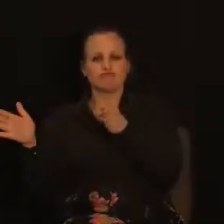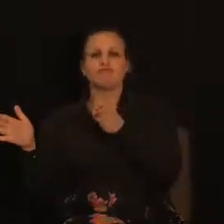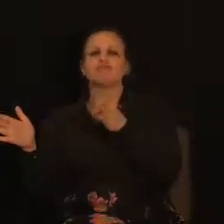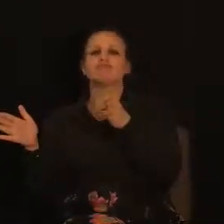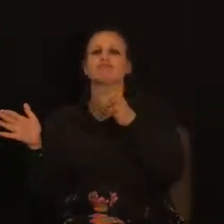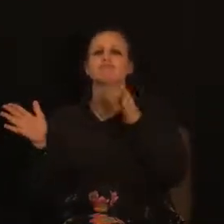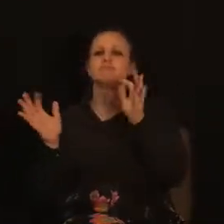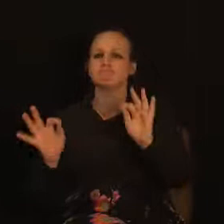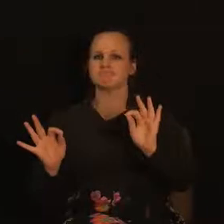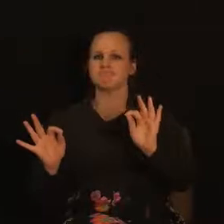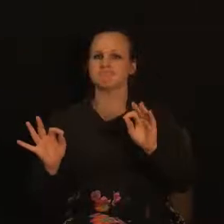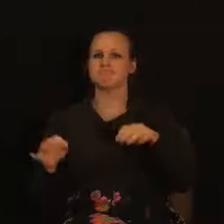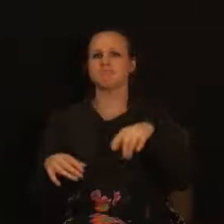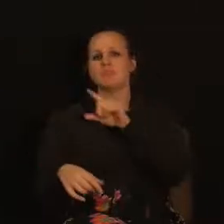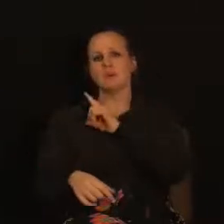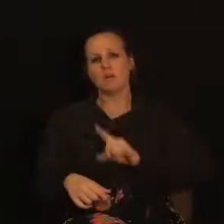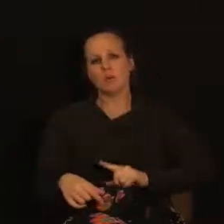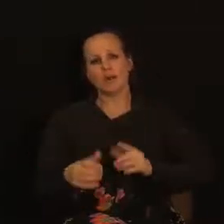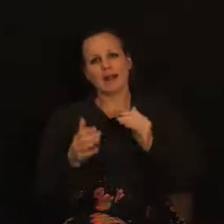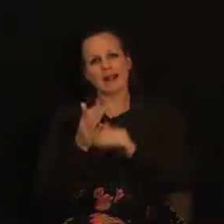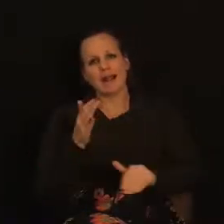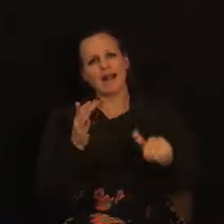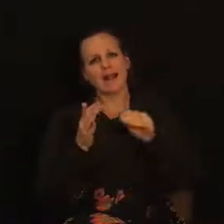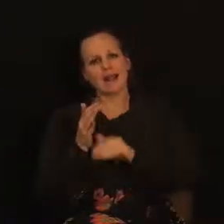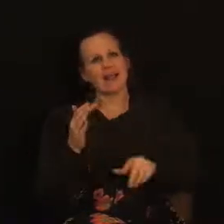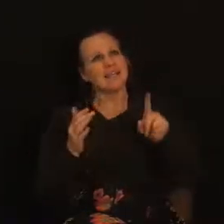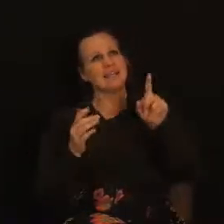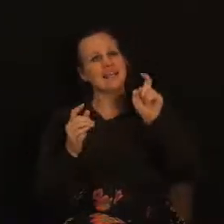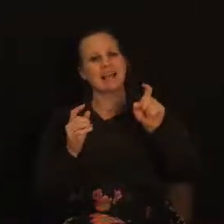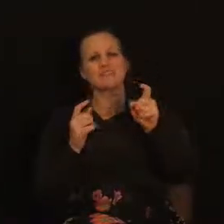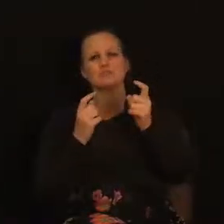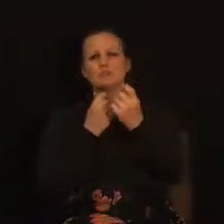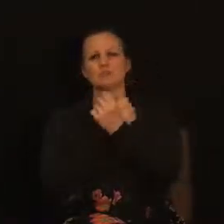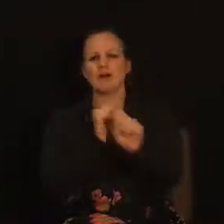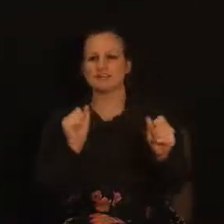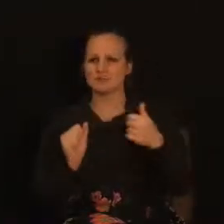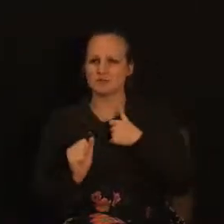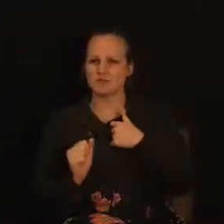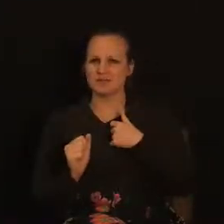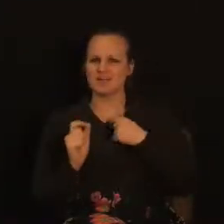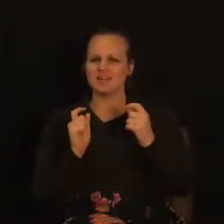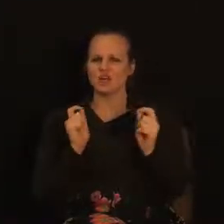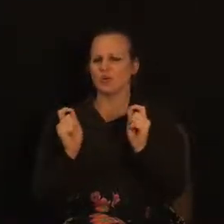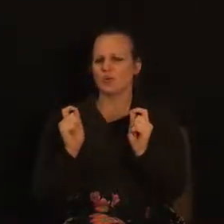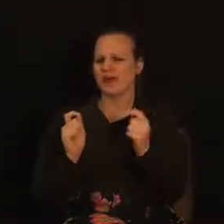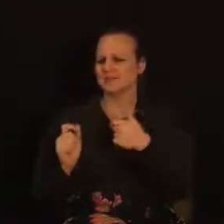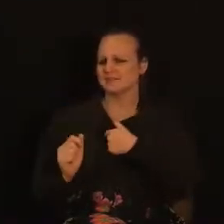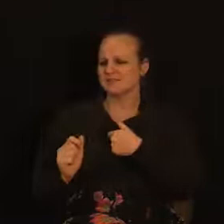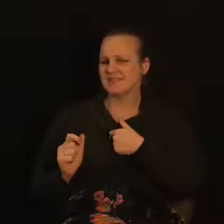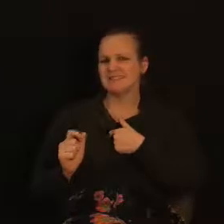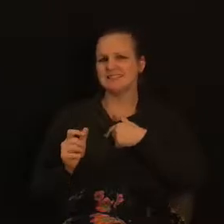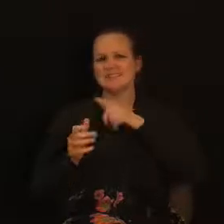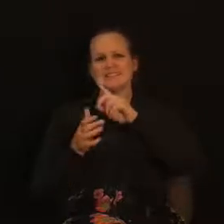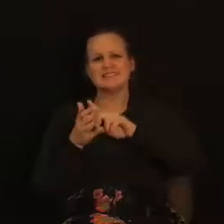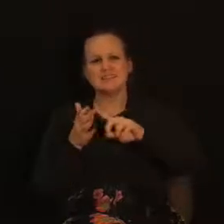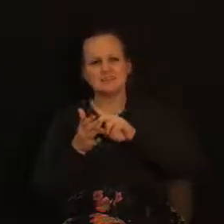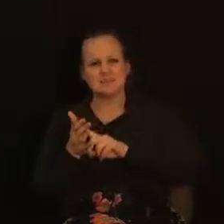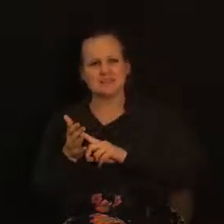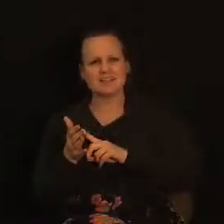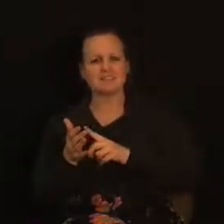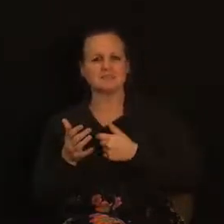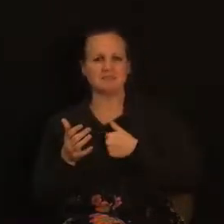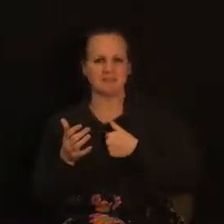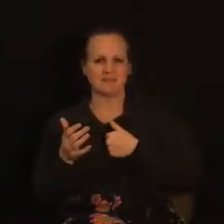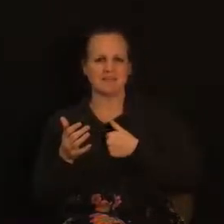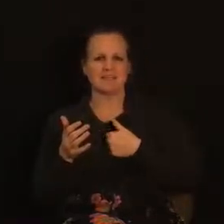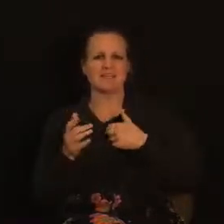Lord has had to time and time again rescue me and correct me and discipline me and show me